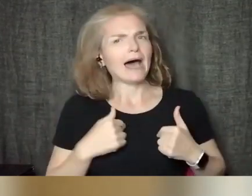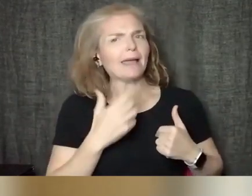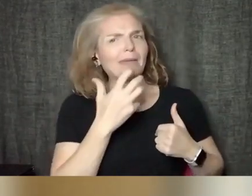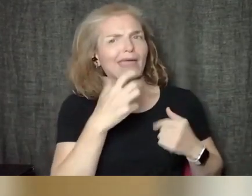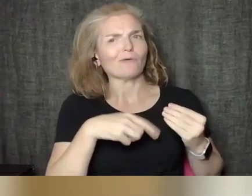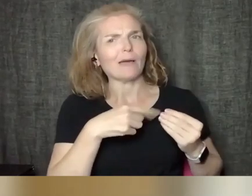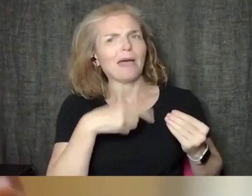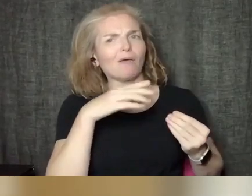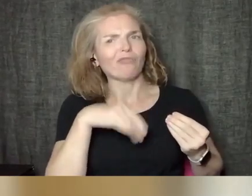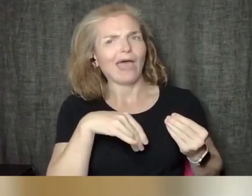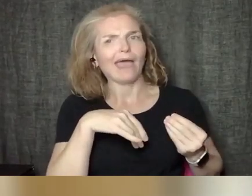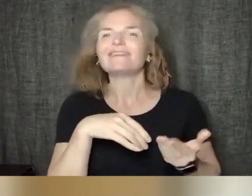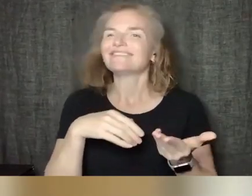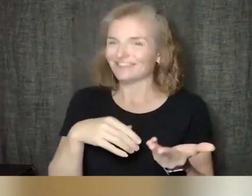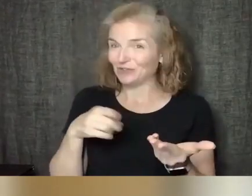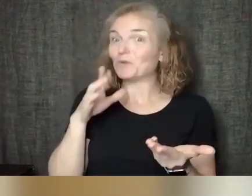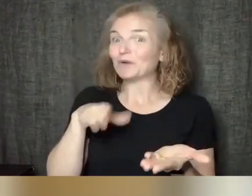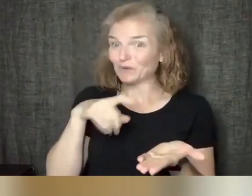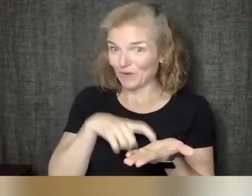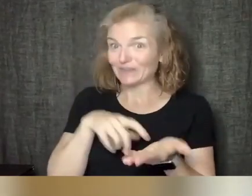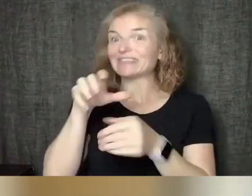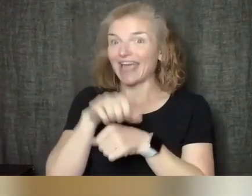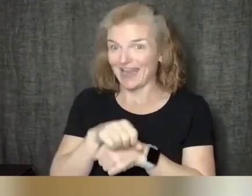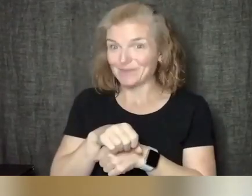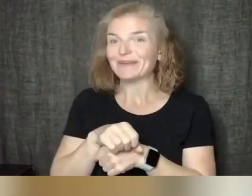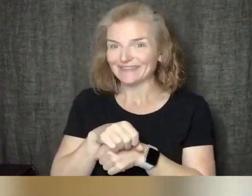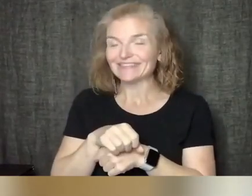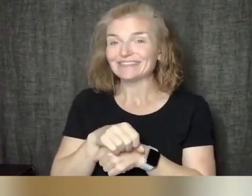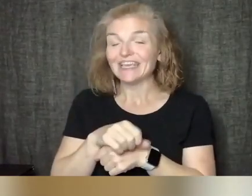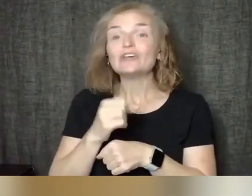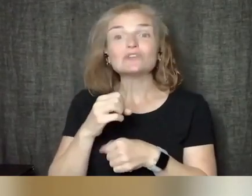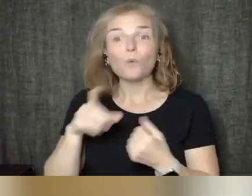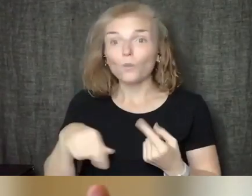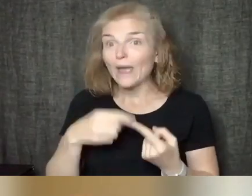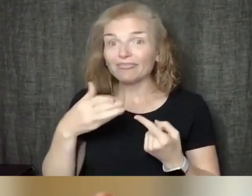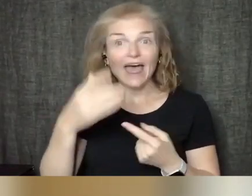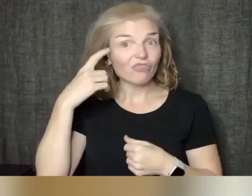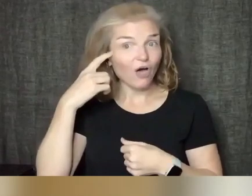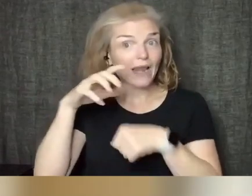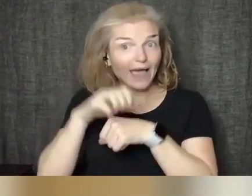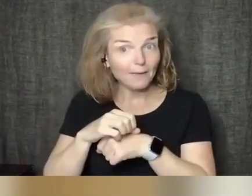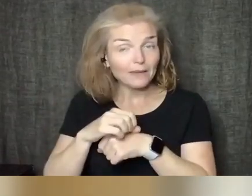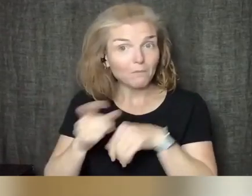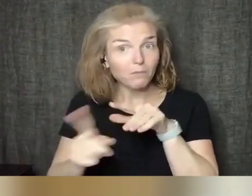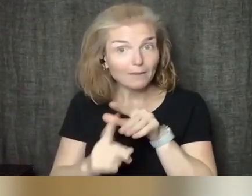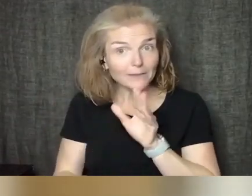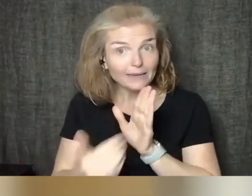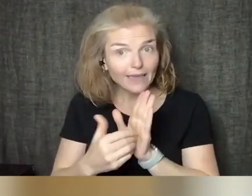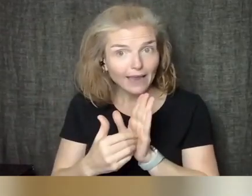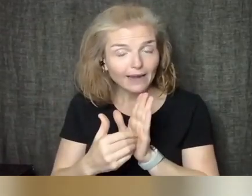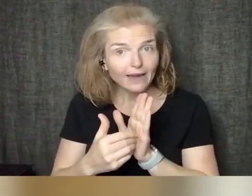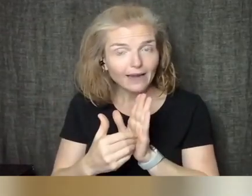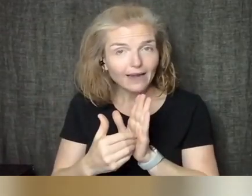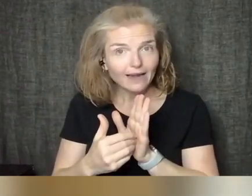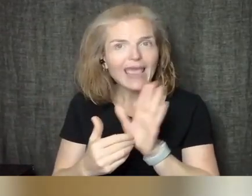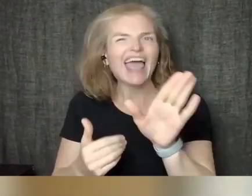then when that form of thought or that pattern arises again, before that pattern arises again, outside of